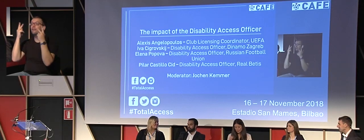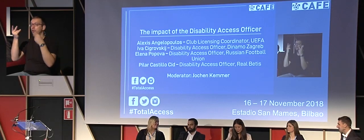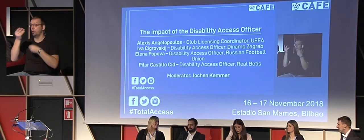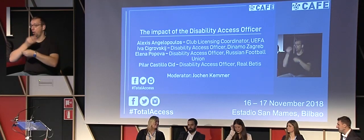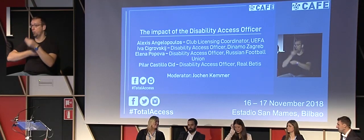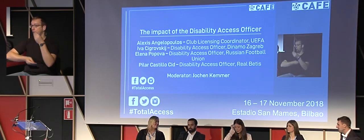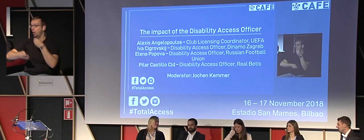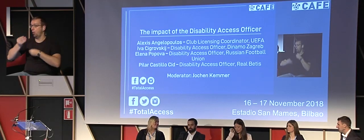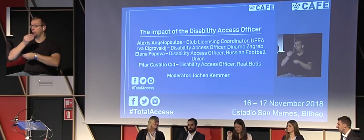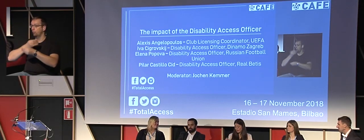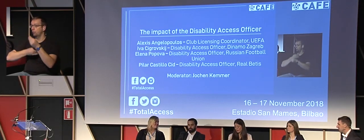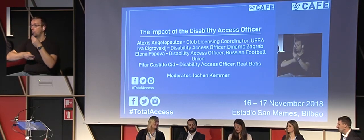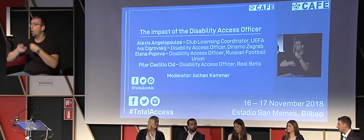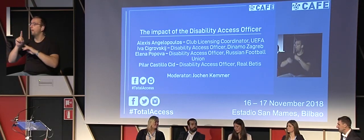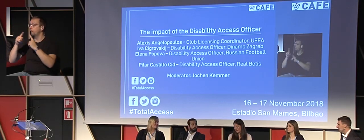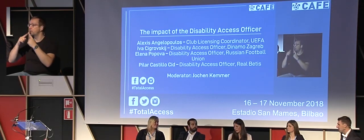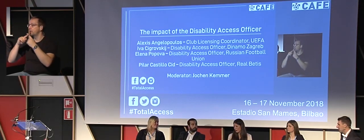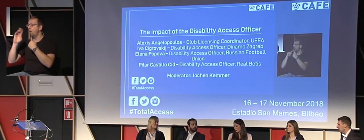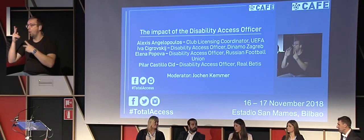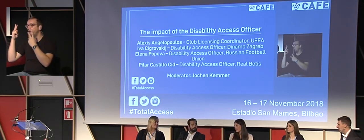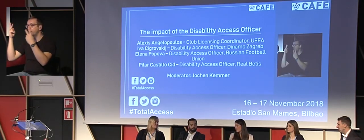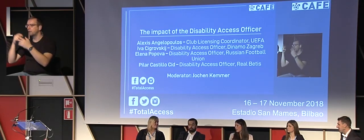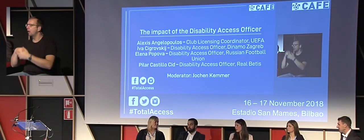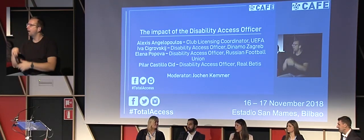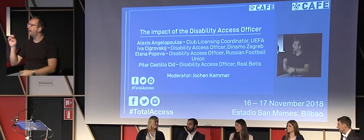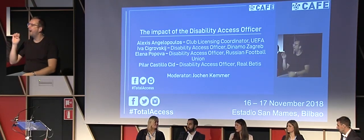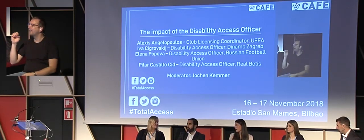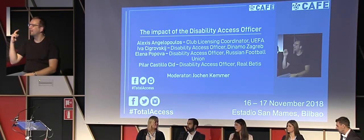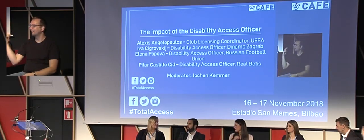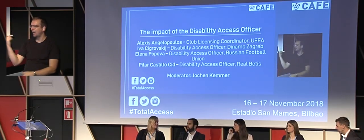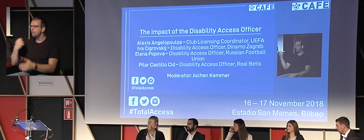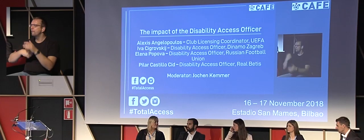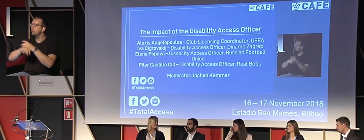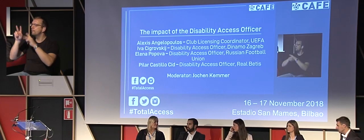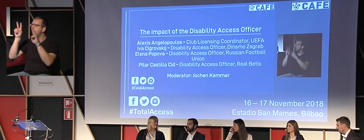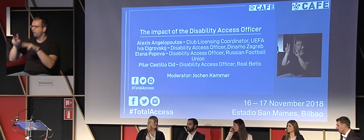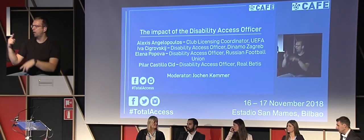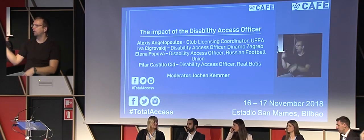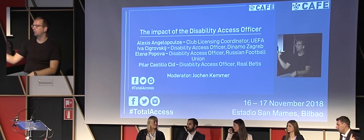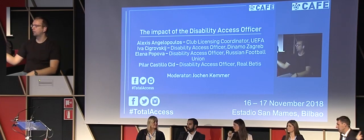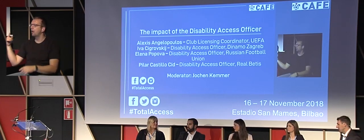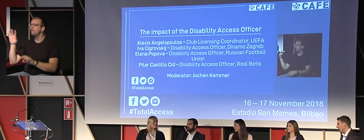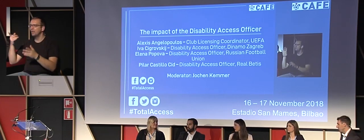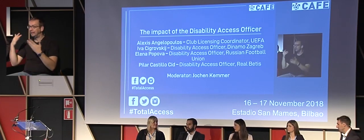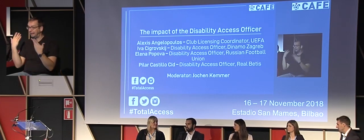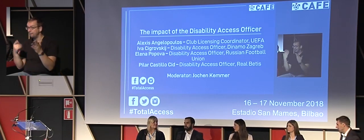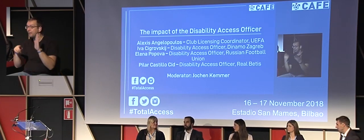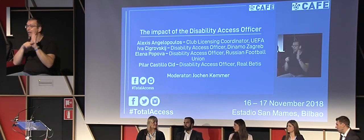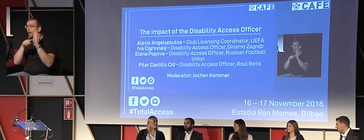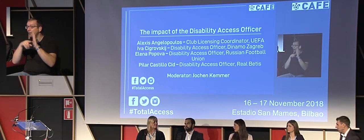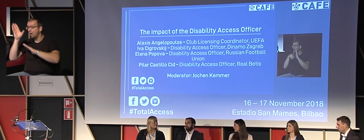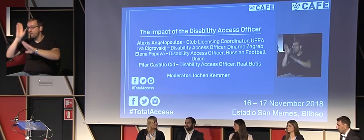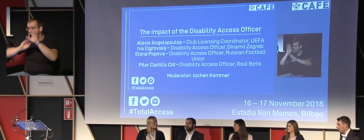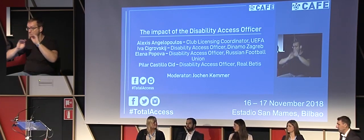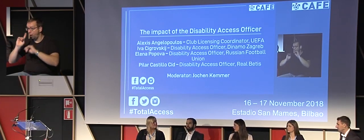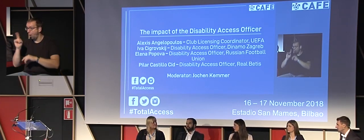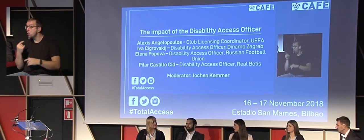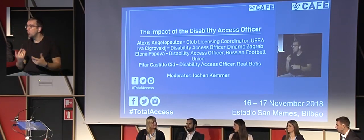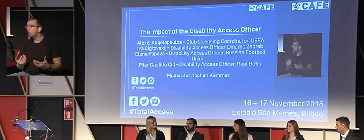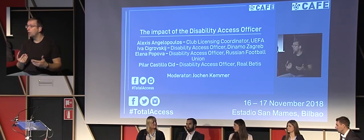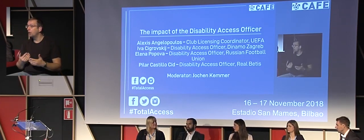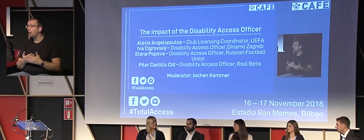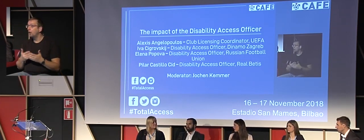yourself. Maybe can you tell us a little bit about your negative experience as well, and maybe how this can be turned for a club